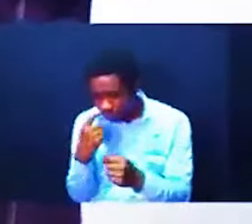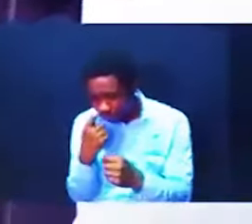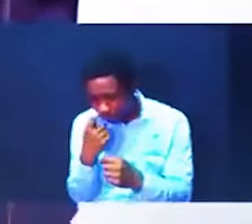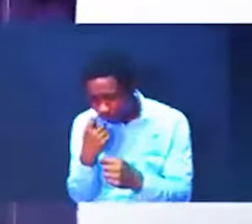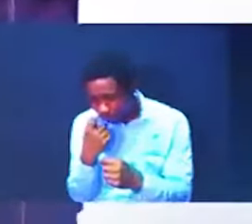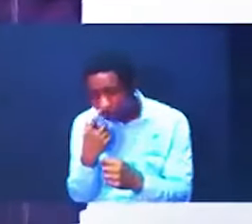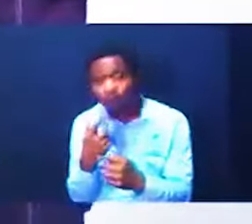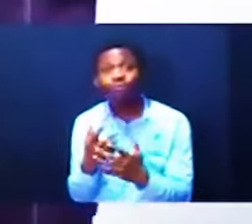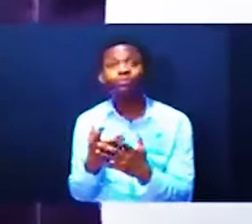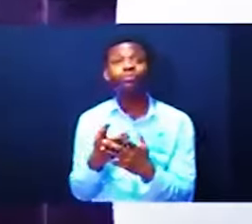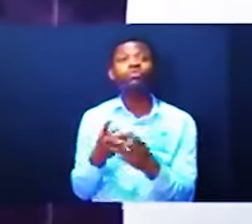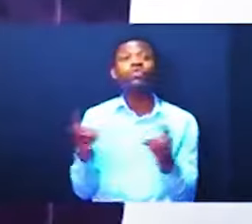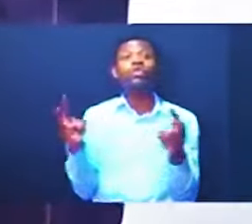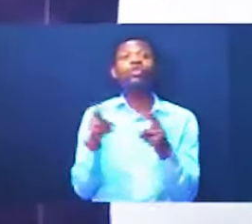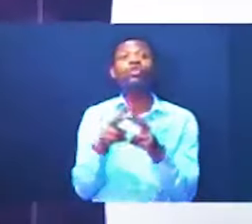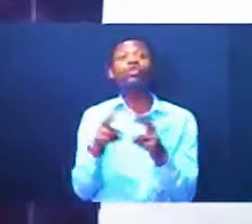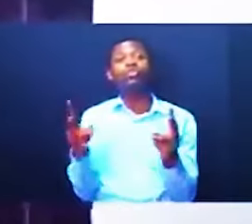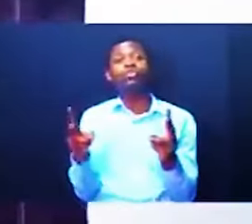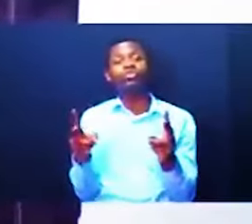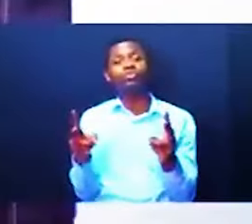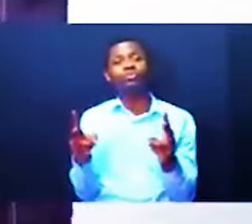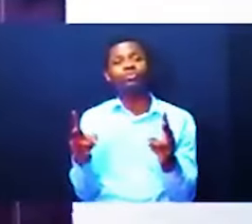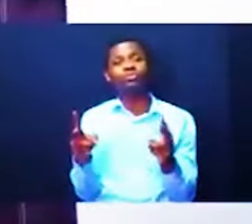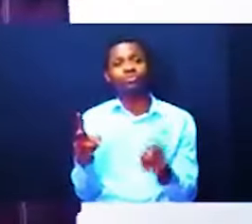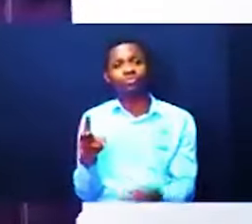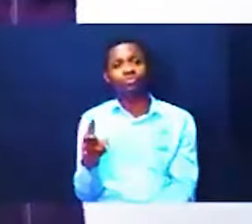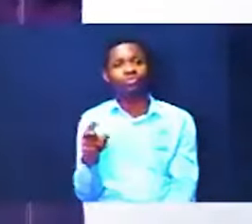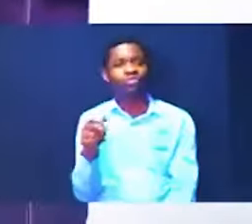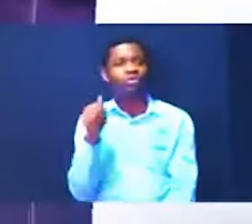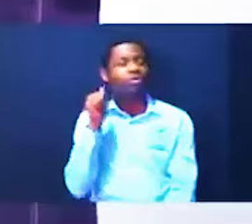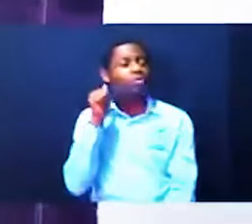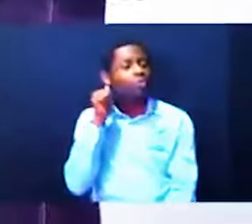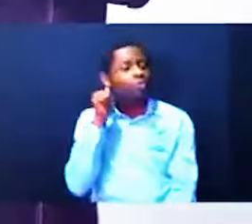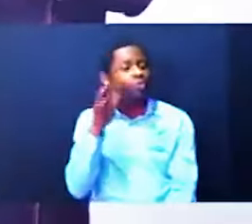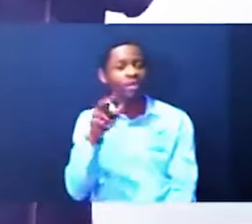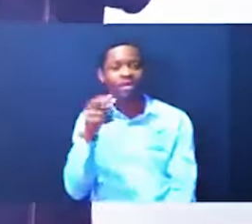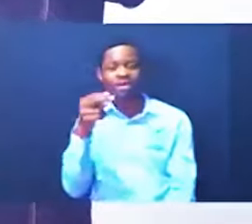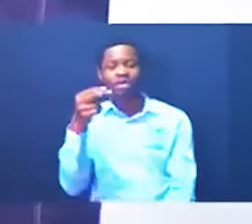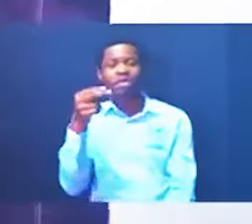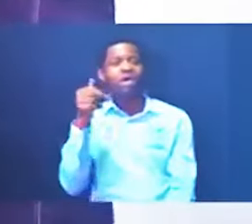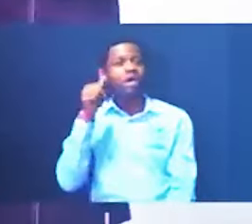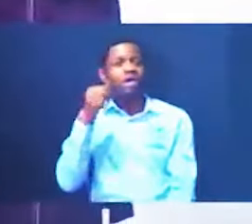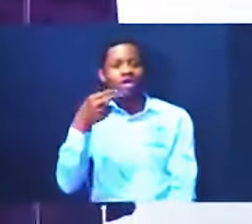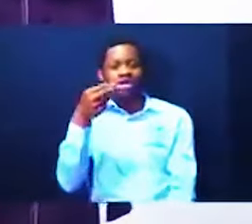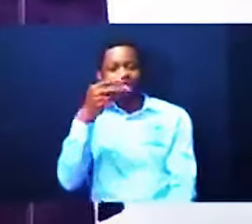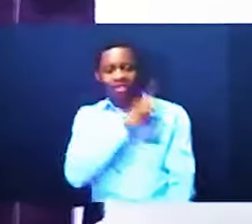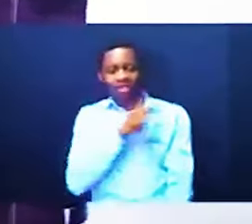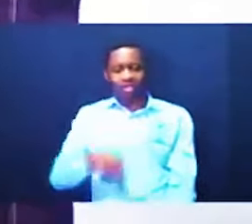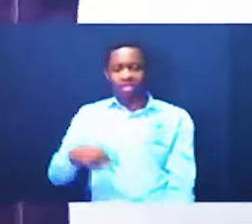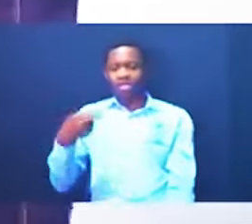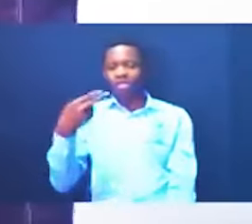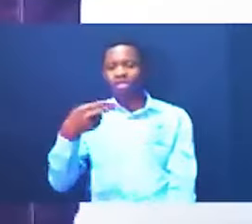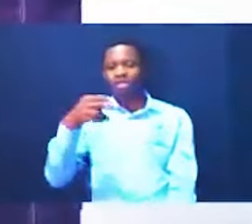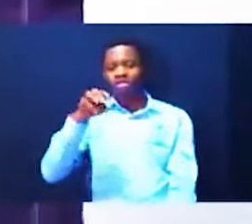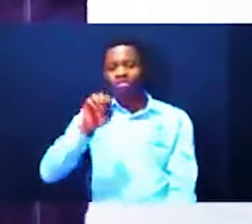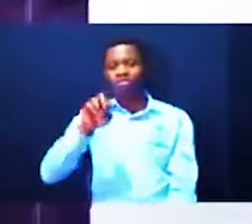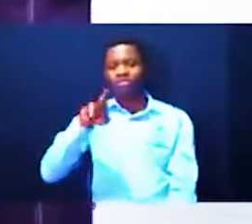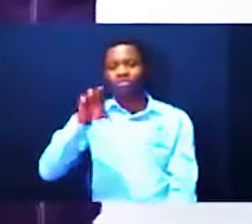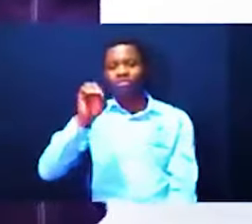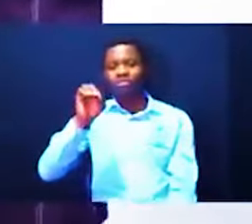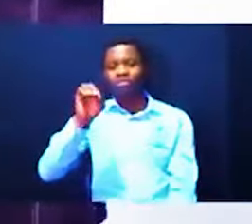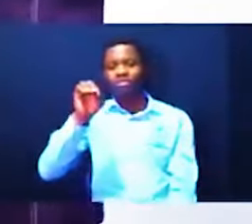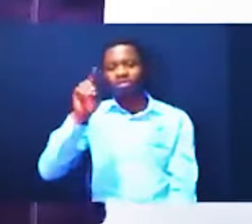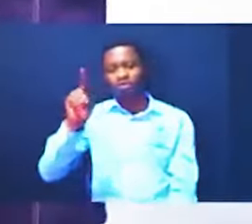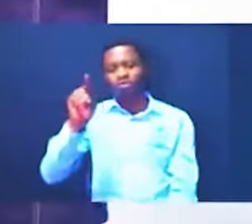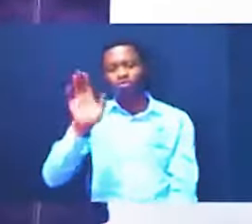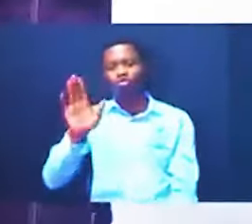So Herodia nursed a grudge against John and